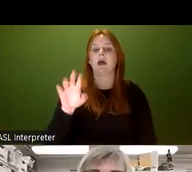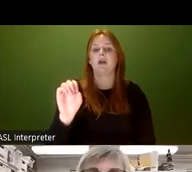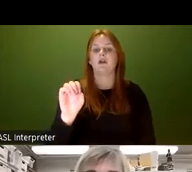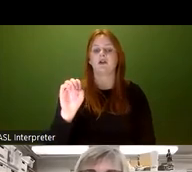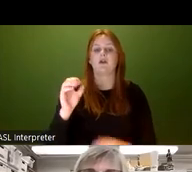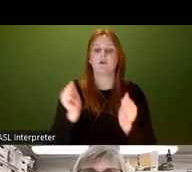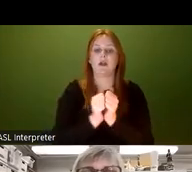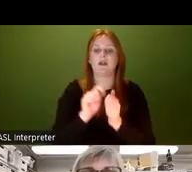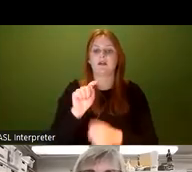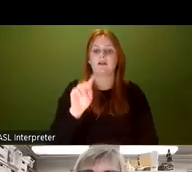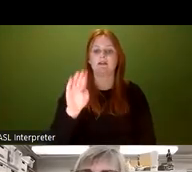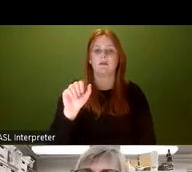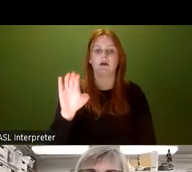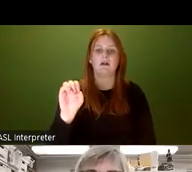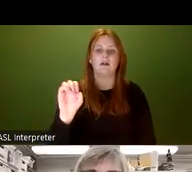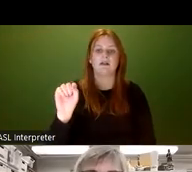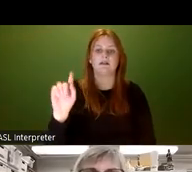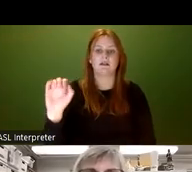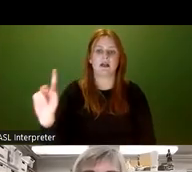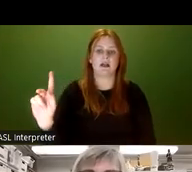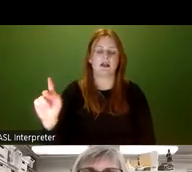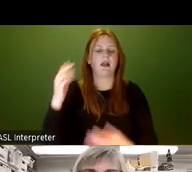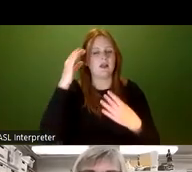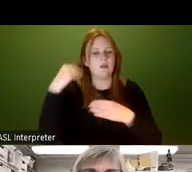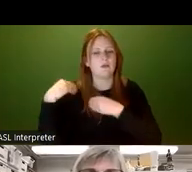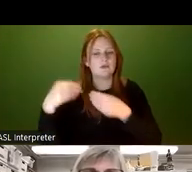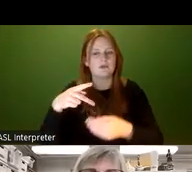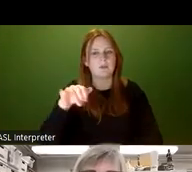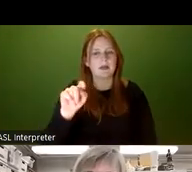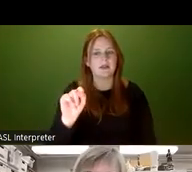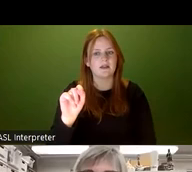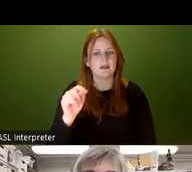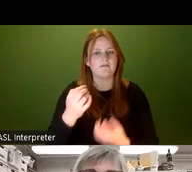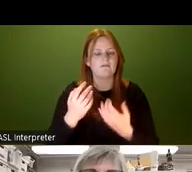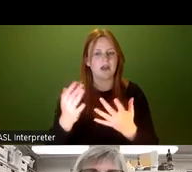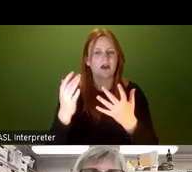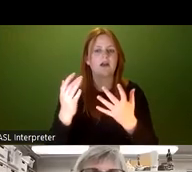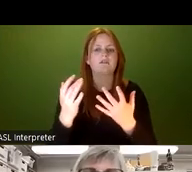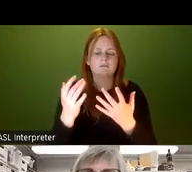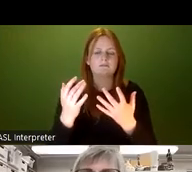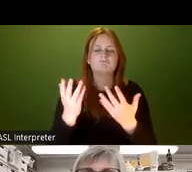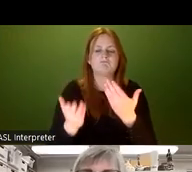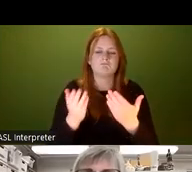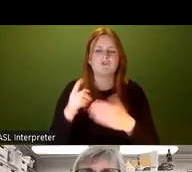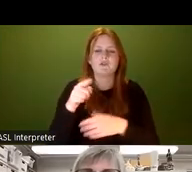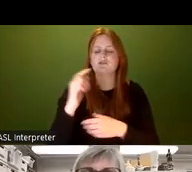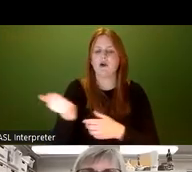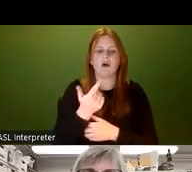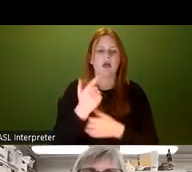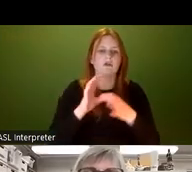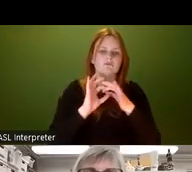tradition of pit firing. All of these pieces also do have a reference to ceramic art